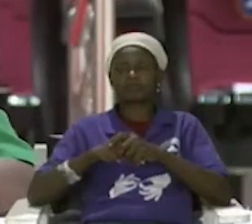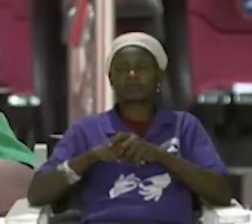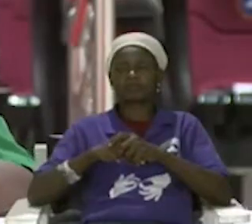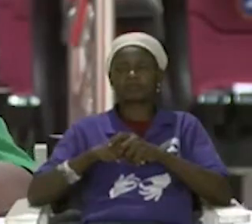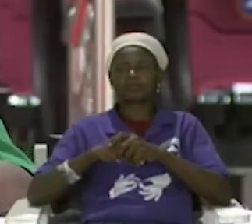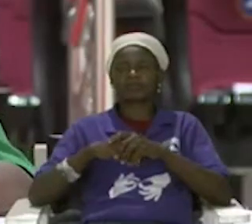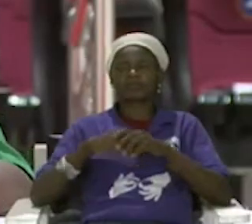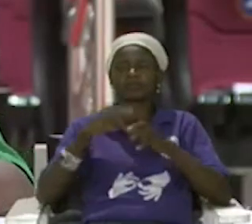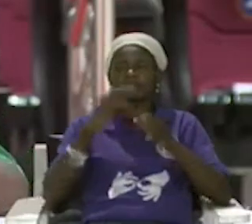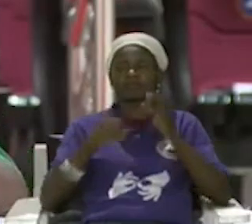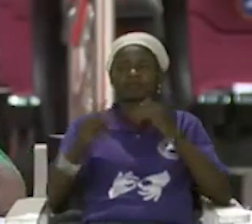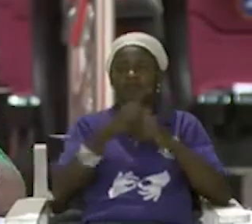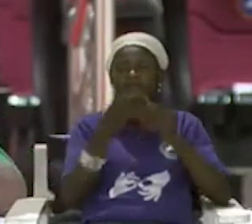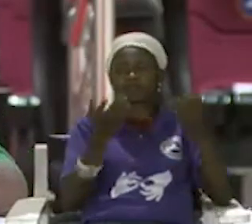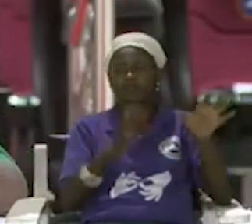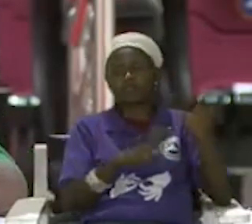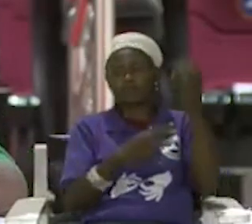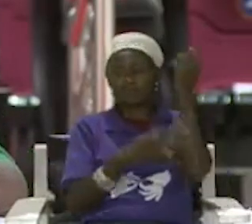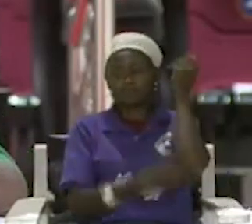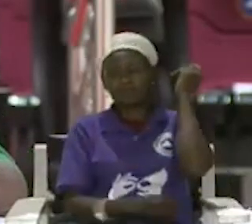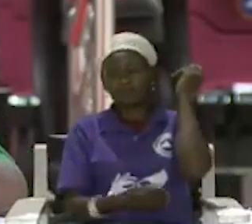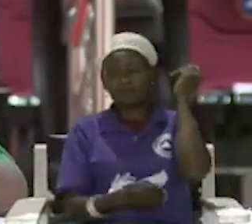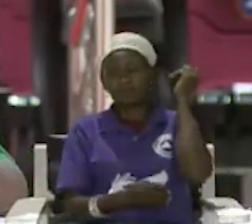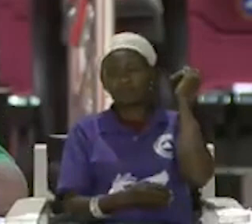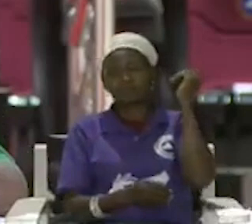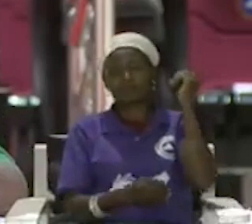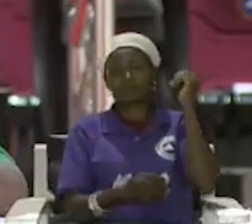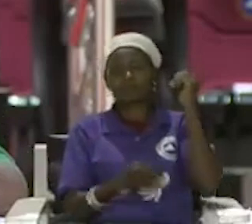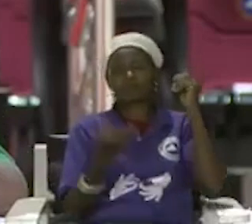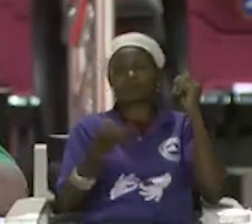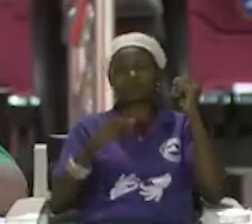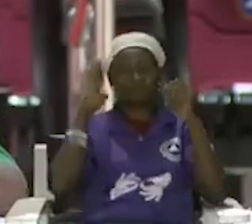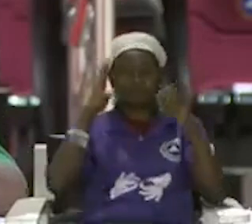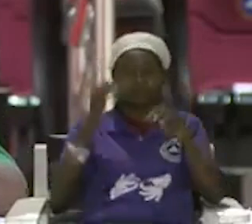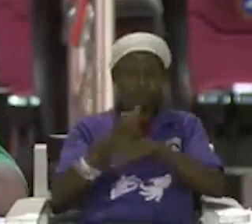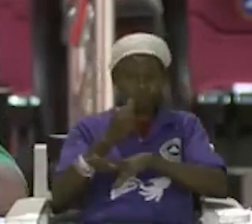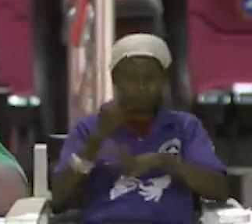if you die poor, they will blame you.